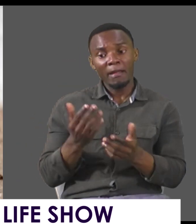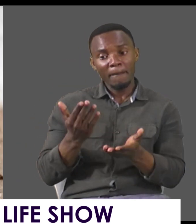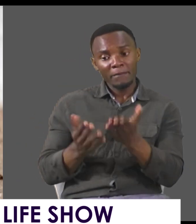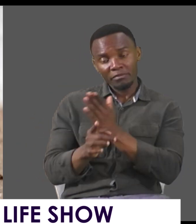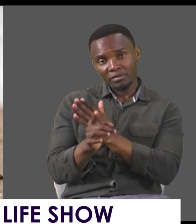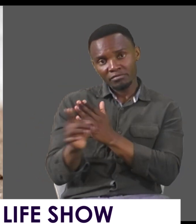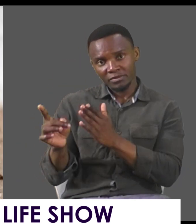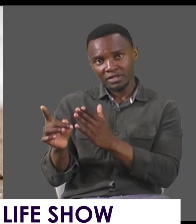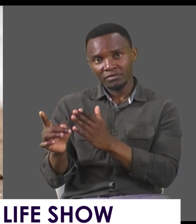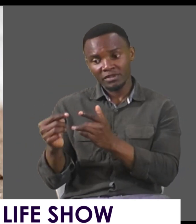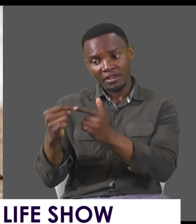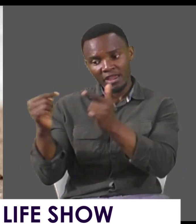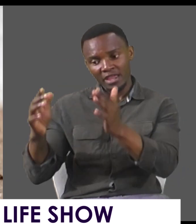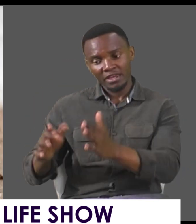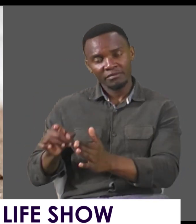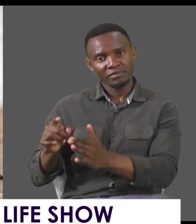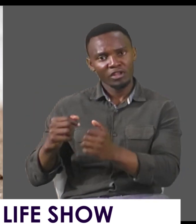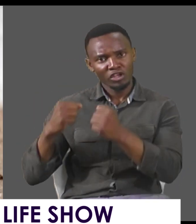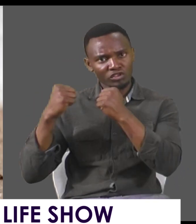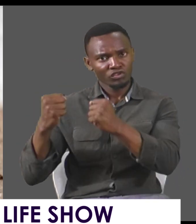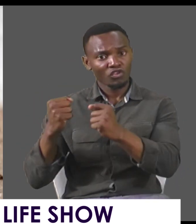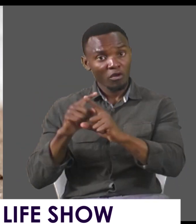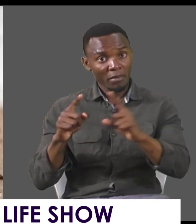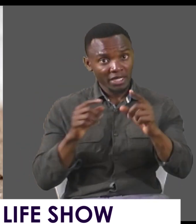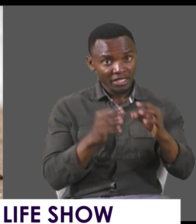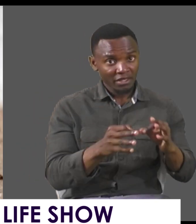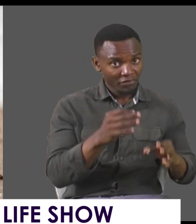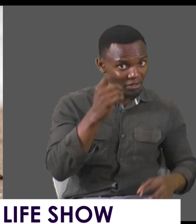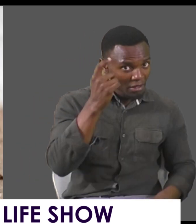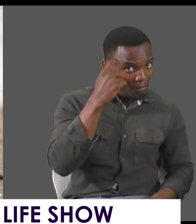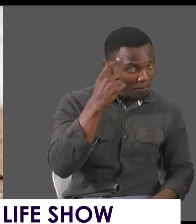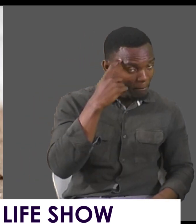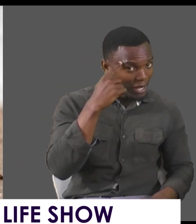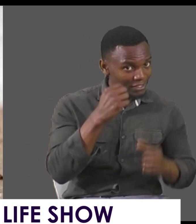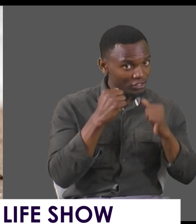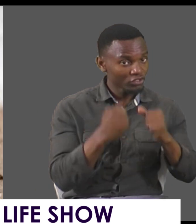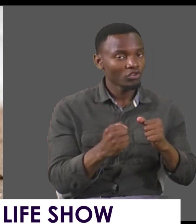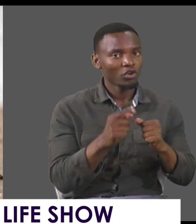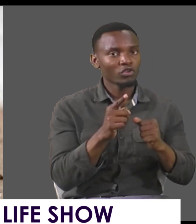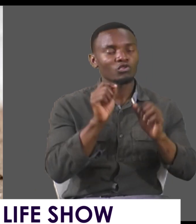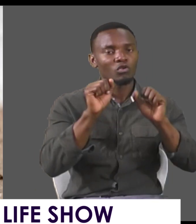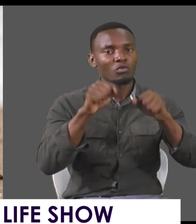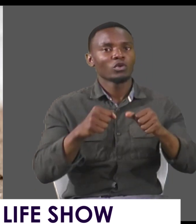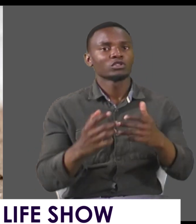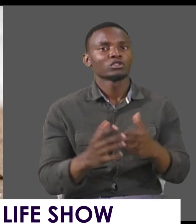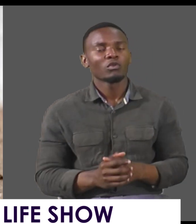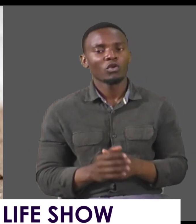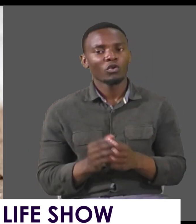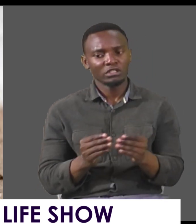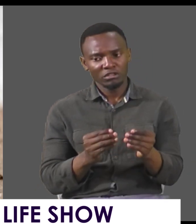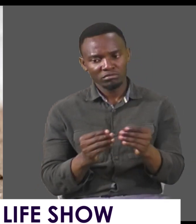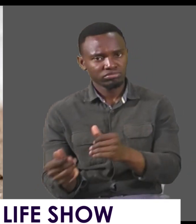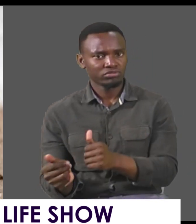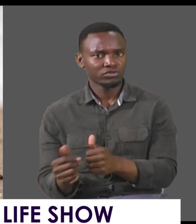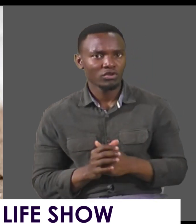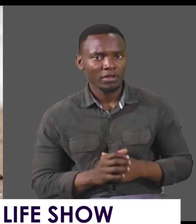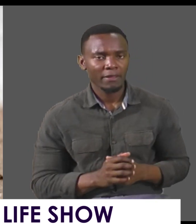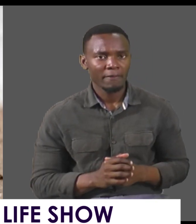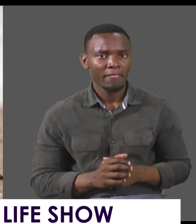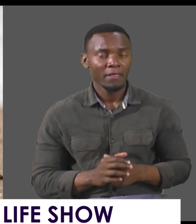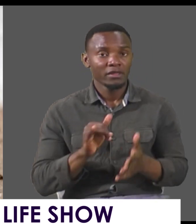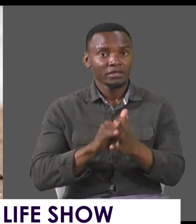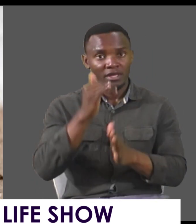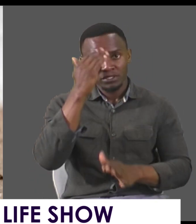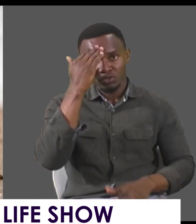physically, but if you are strong in your mind, you will always bring them down. That is why you need to go back to